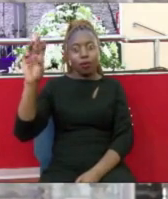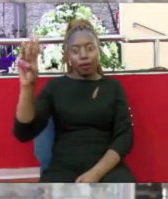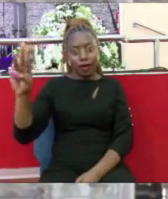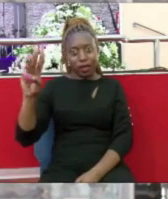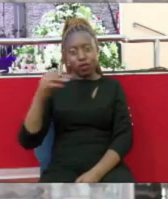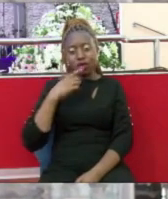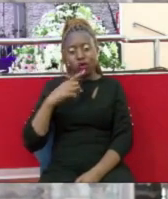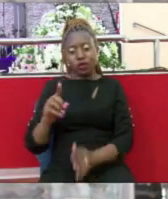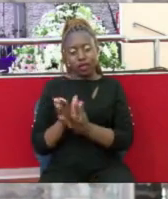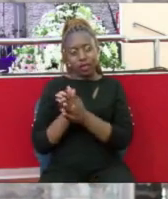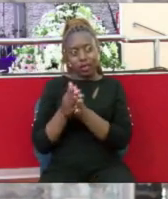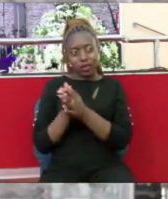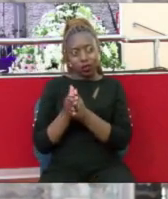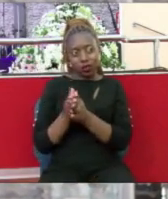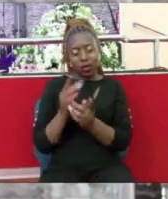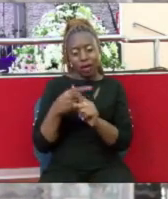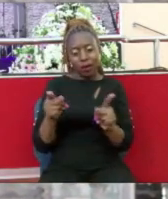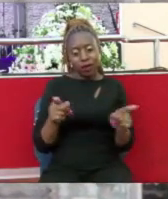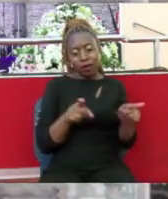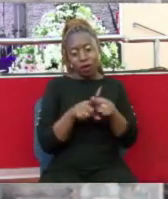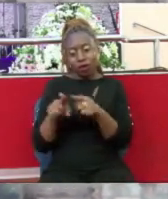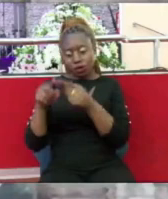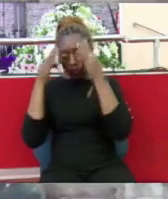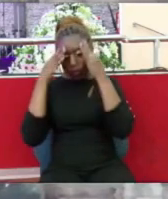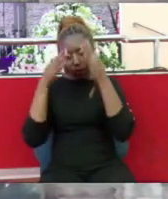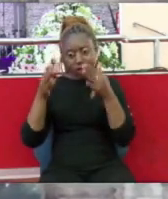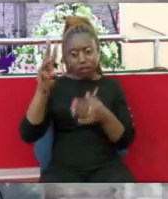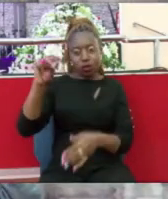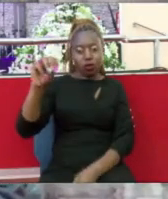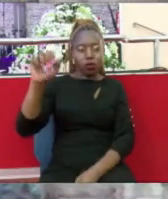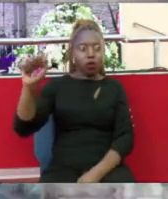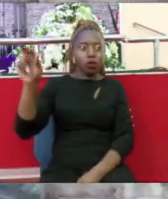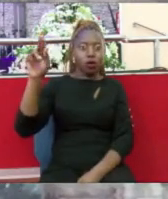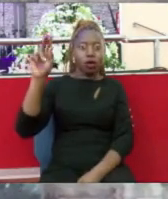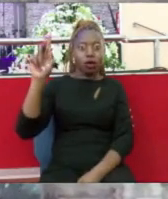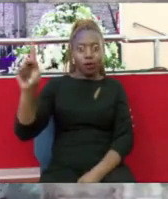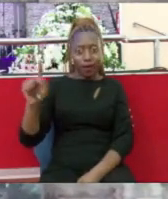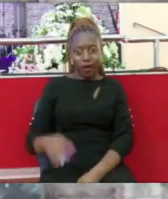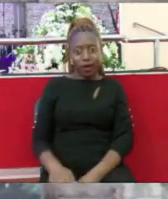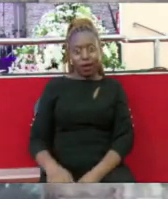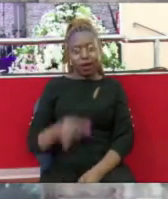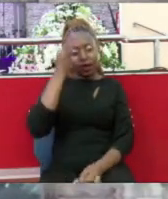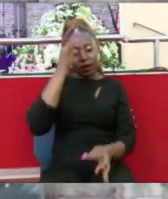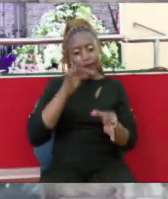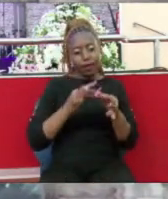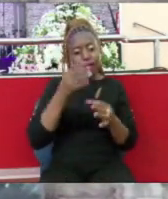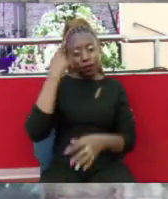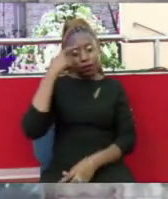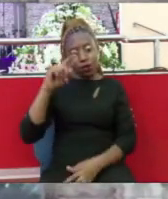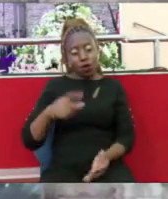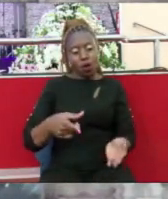see what he says. Lakini pia tutaangazia Mariko anasema nini. Faith for multiplication. Imani ya kujumulisha. Faith